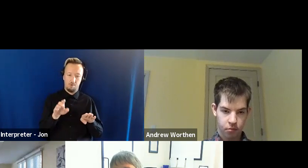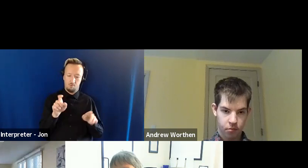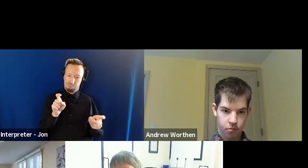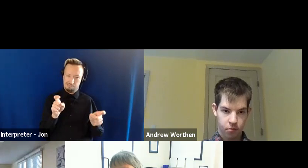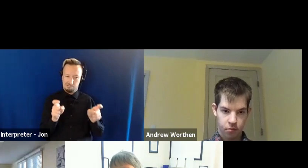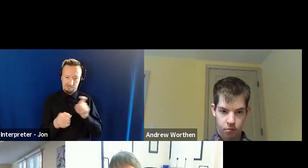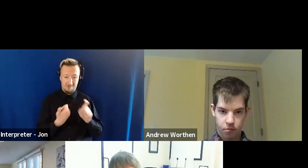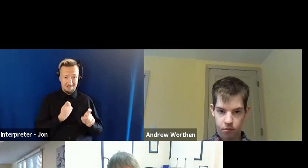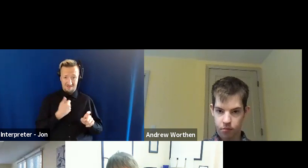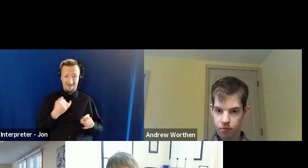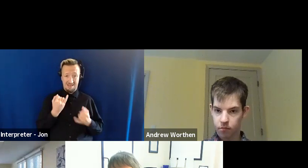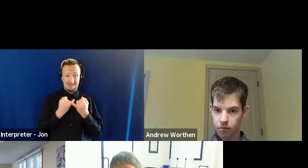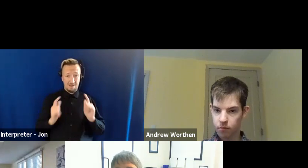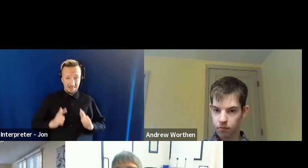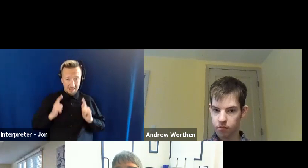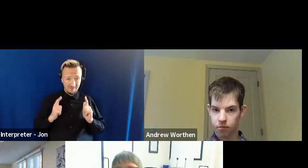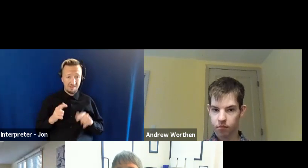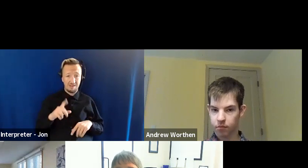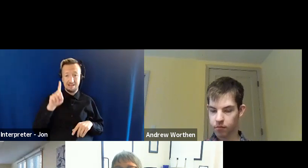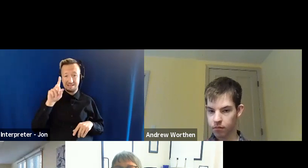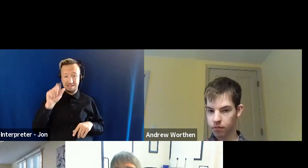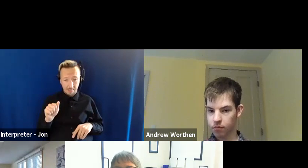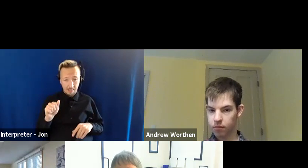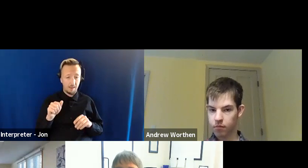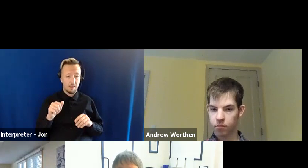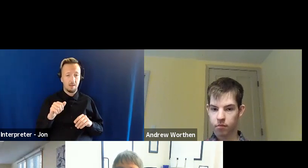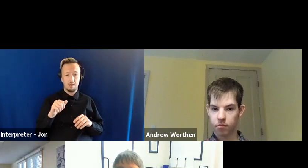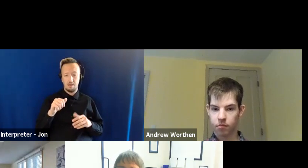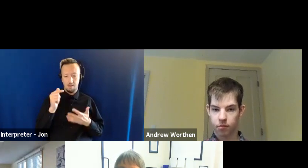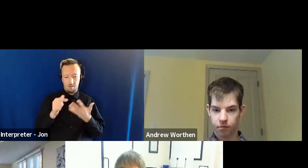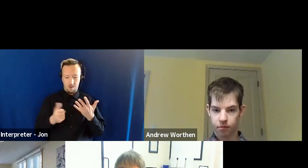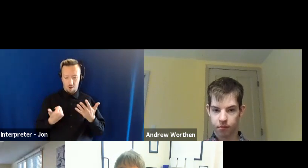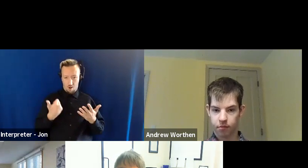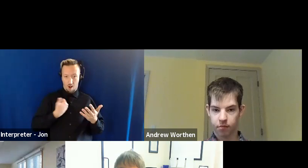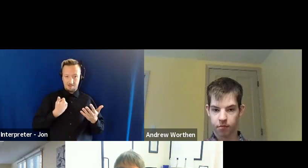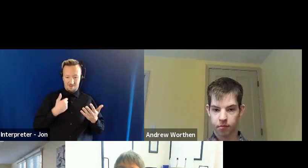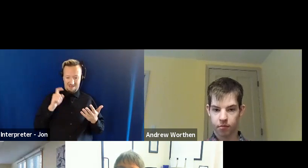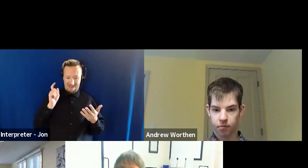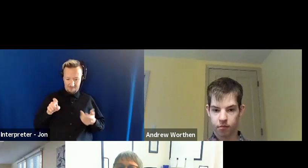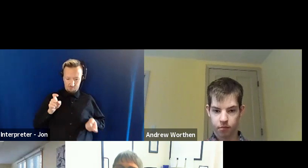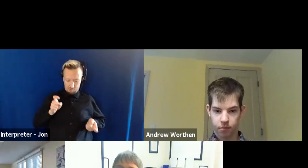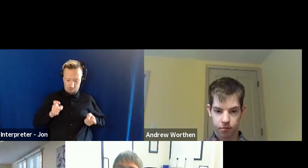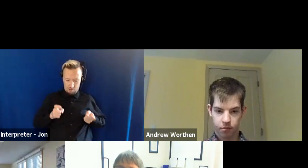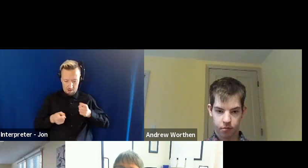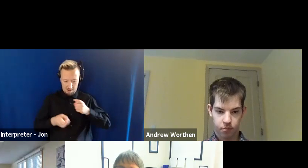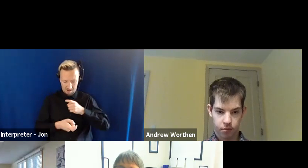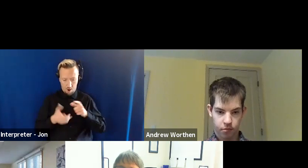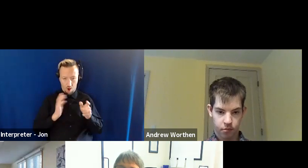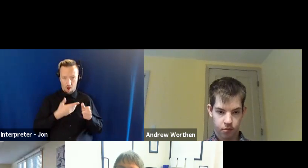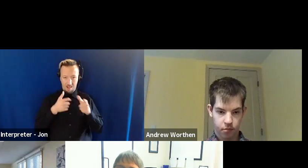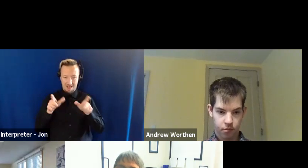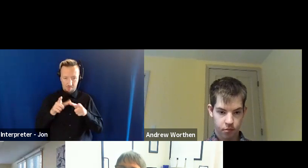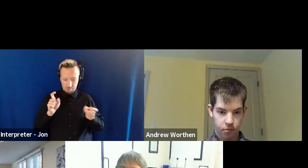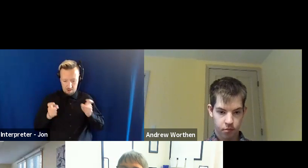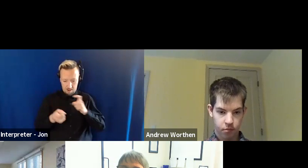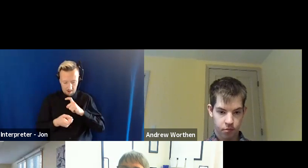in the independent living movement, in the disability movement, we had to do this change ourselves first before we could get other people to do it.